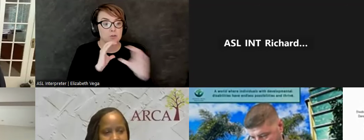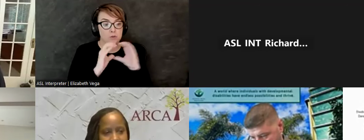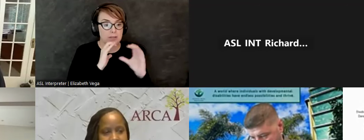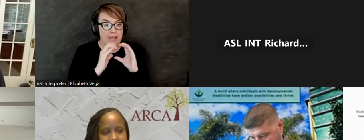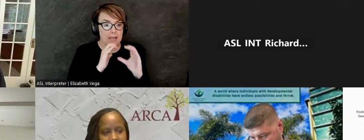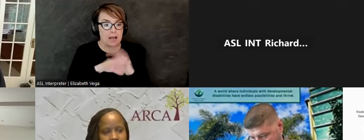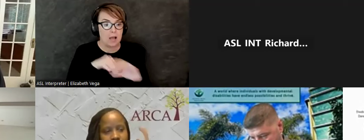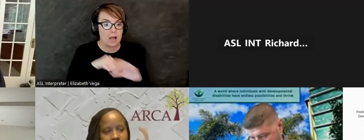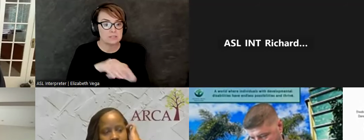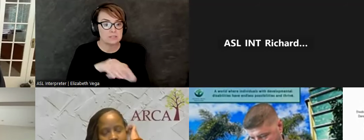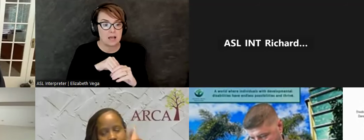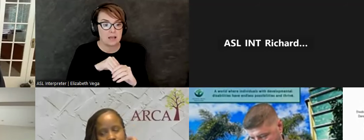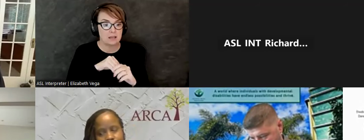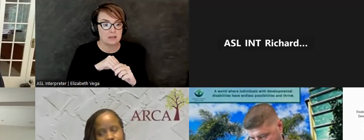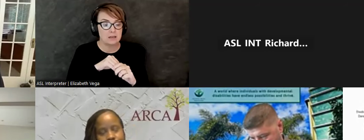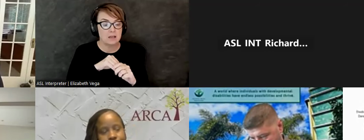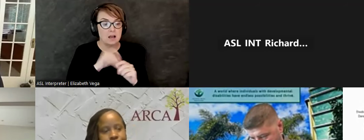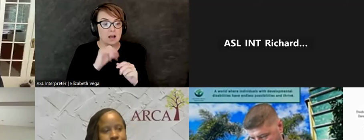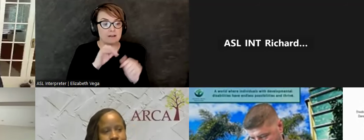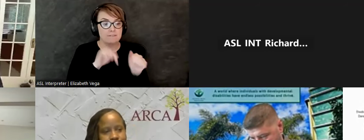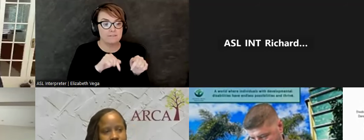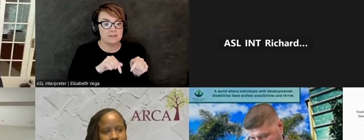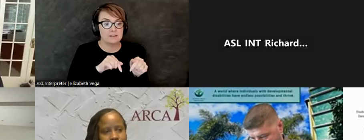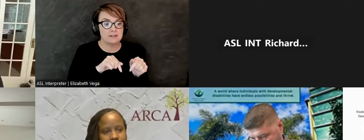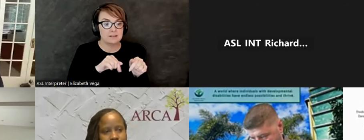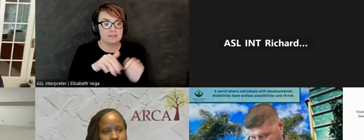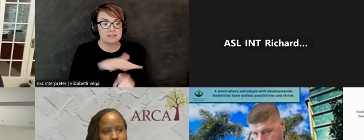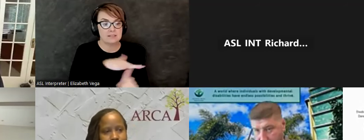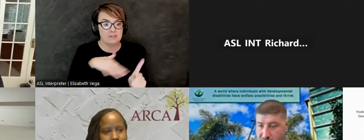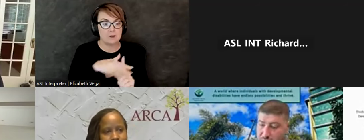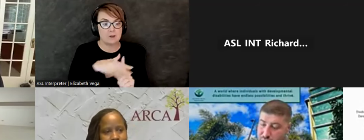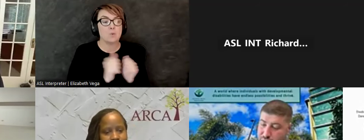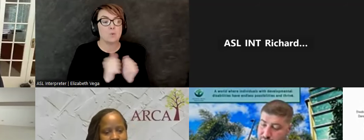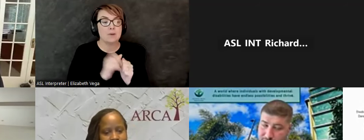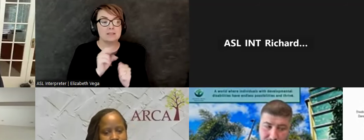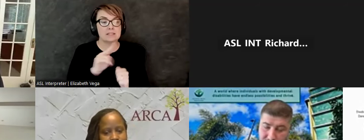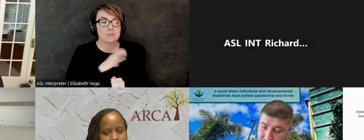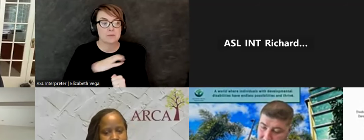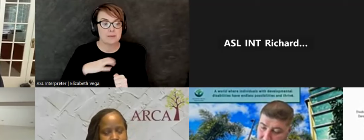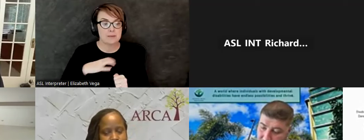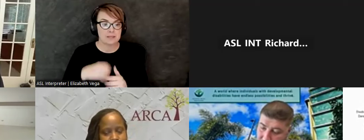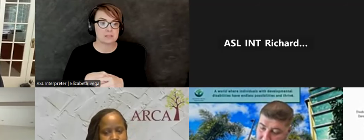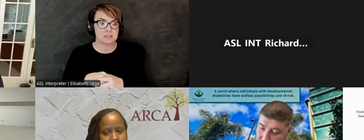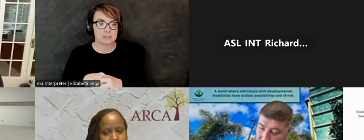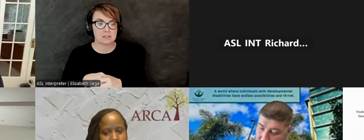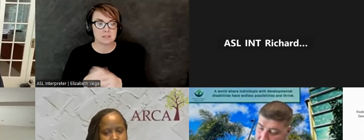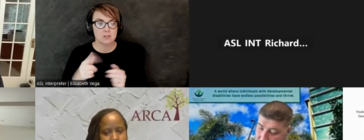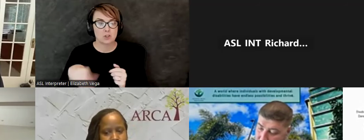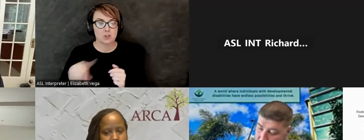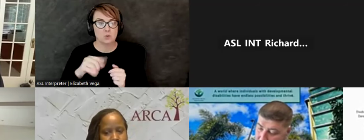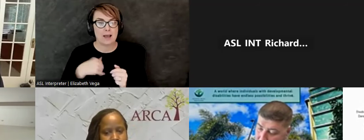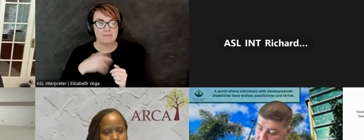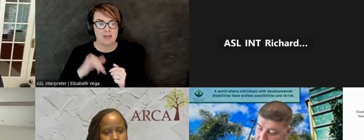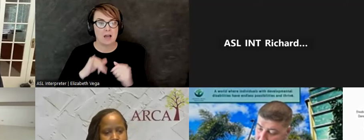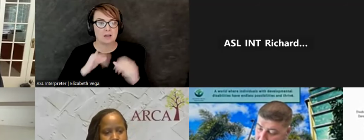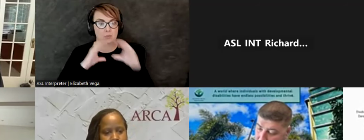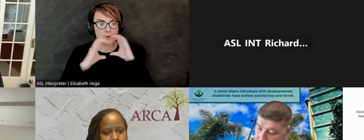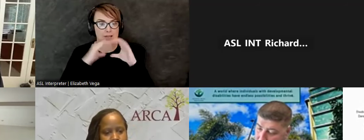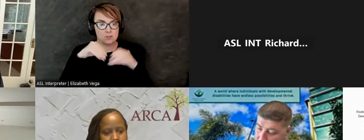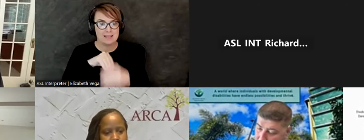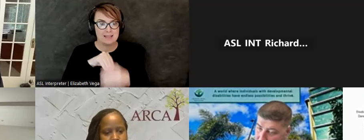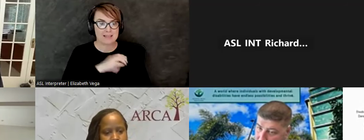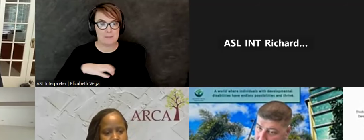this this setting with the subcommittee members. You would have that dialogue in the committee meeting. The next one,